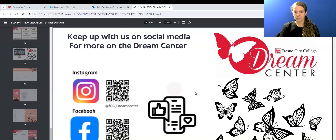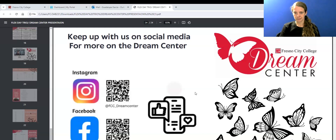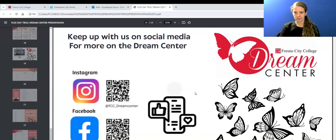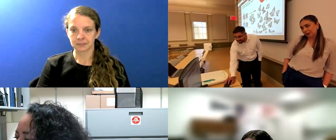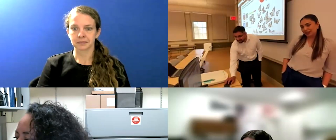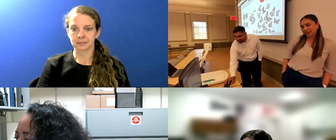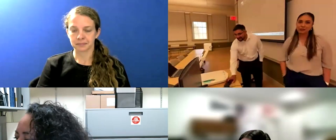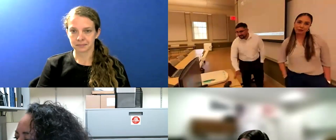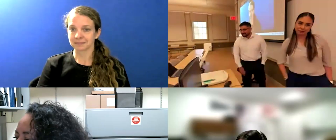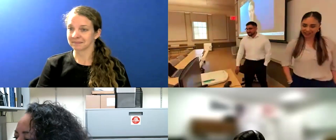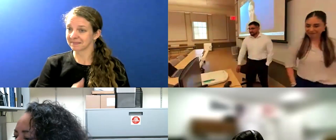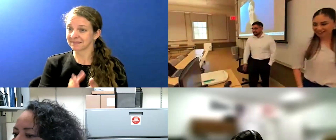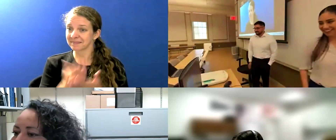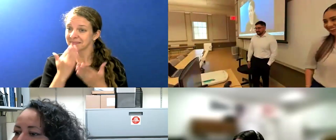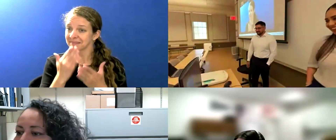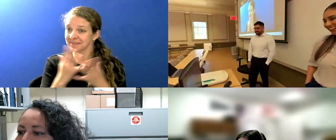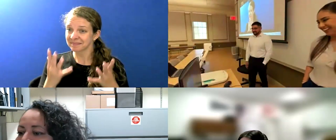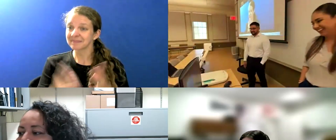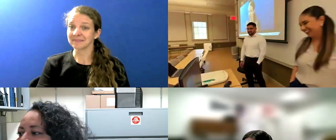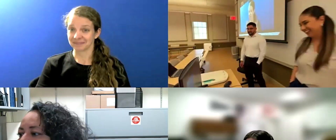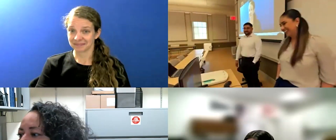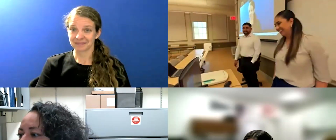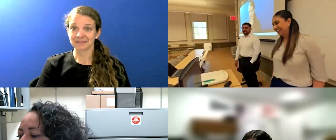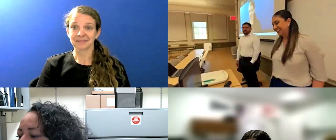All right, well, thank Awesome. you. Thank you so much for coming.